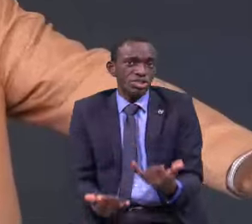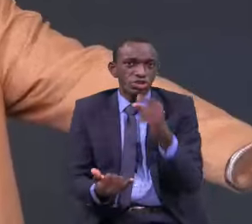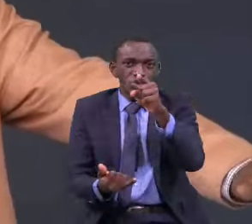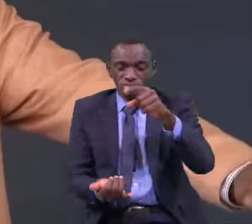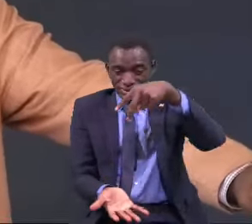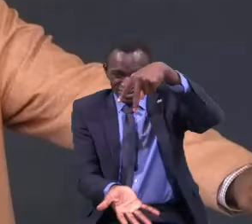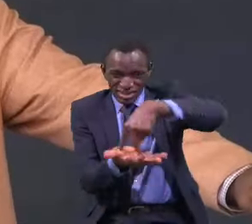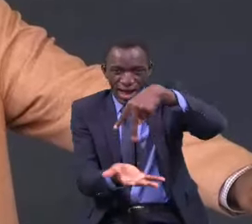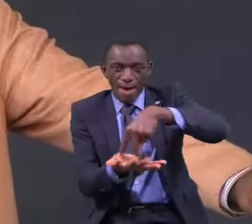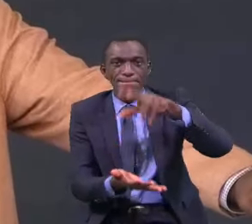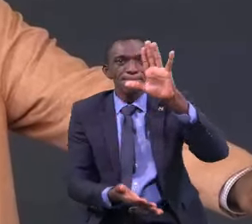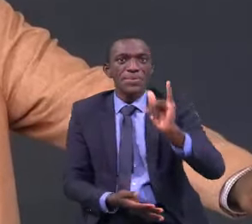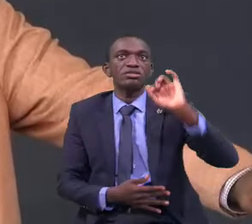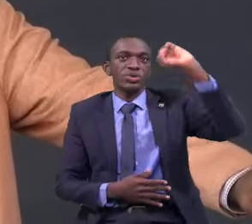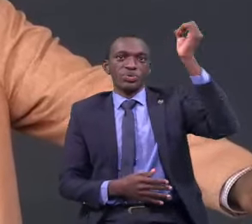the grace of God.